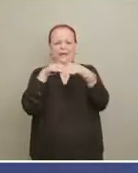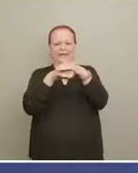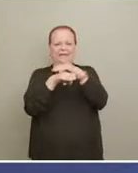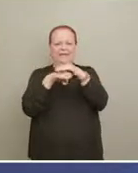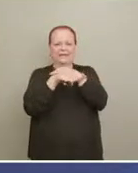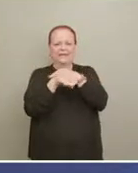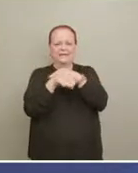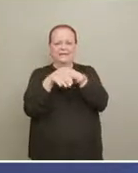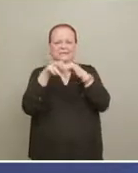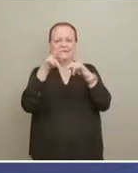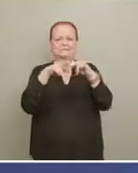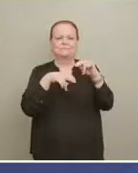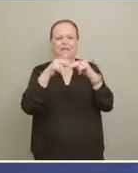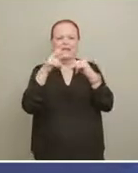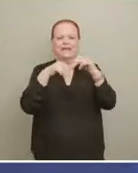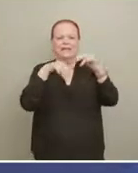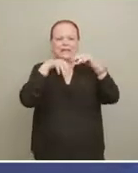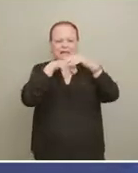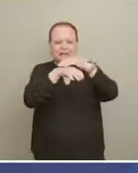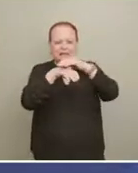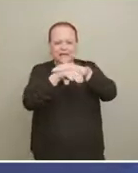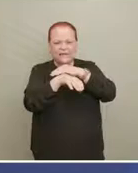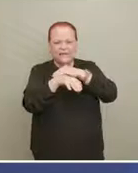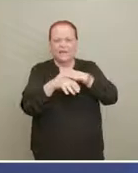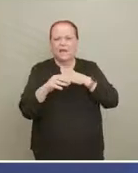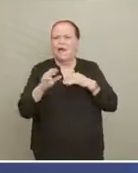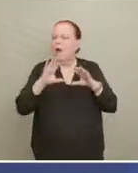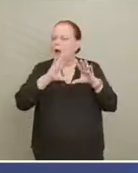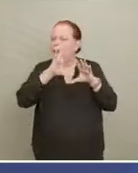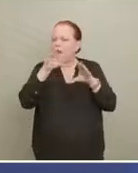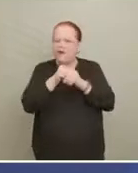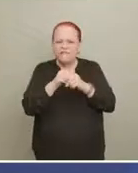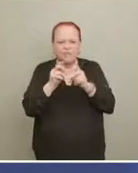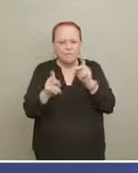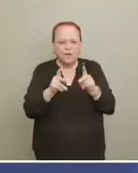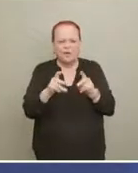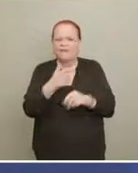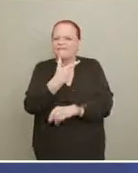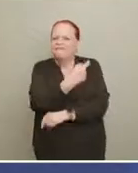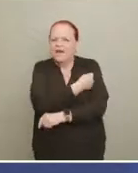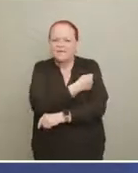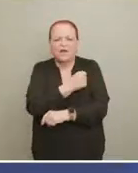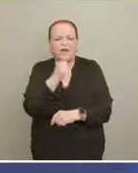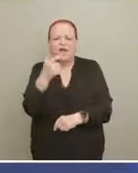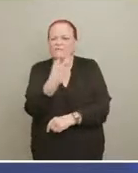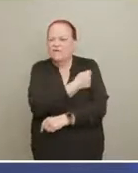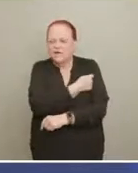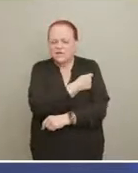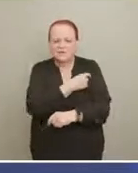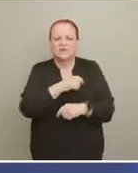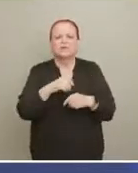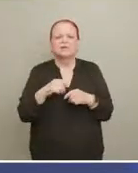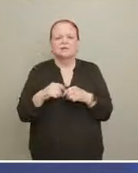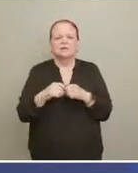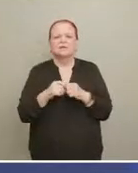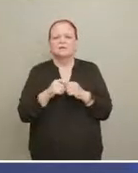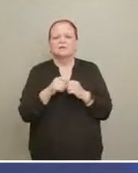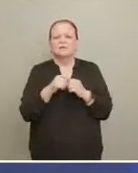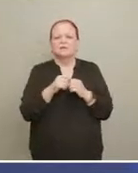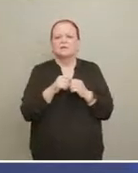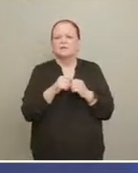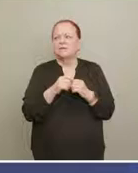everybody, including people who are unvaccinated, has ended a little bit over midnight last night,